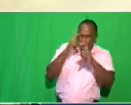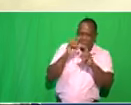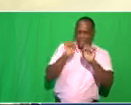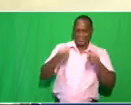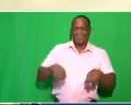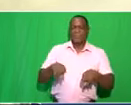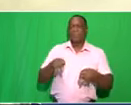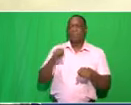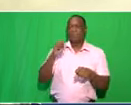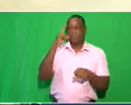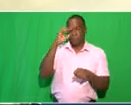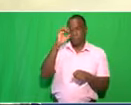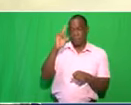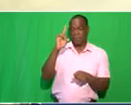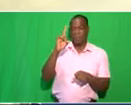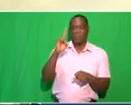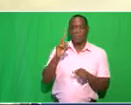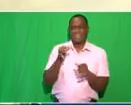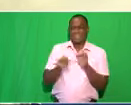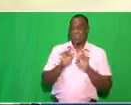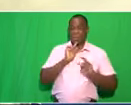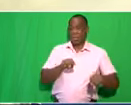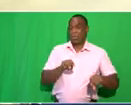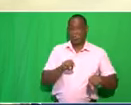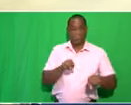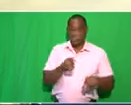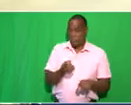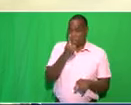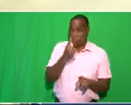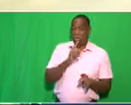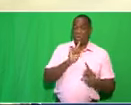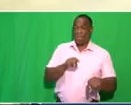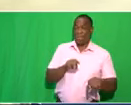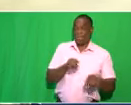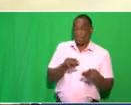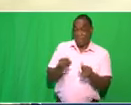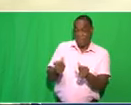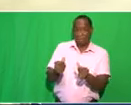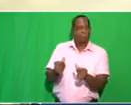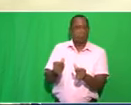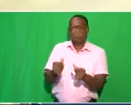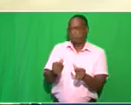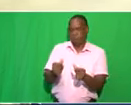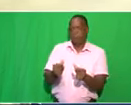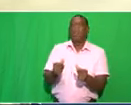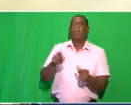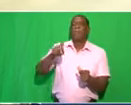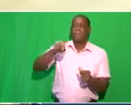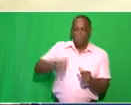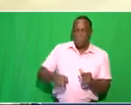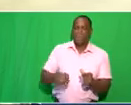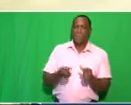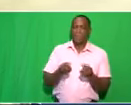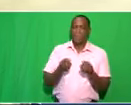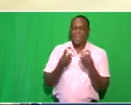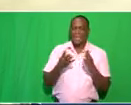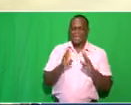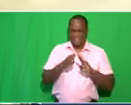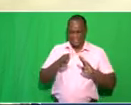shown us that there is no simple single solution. Rather, multiple approaches must be considered to address the